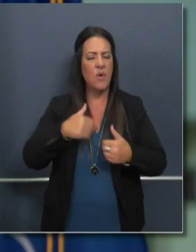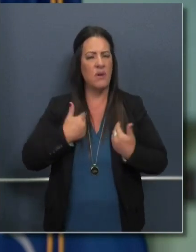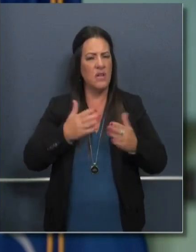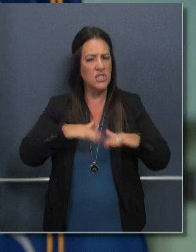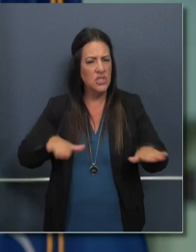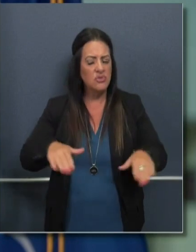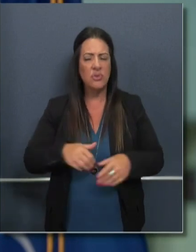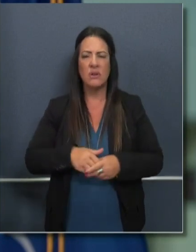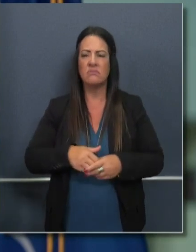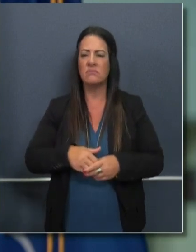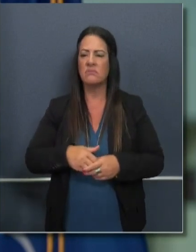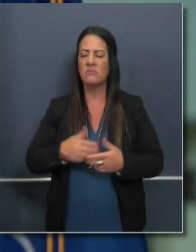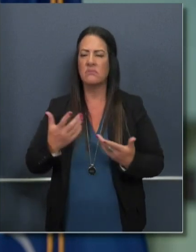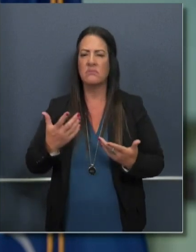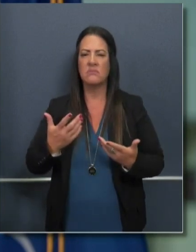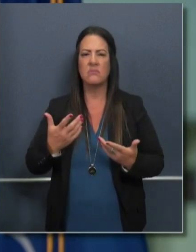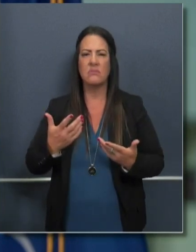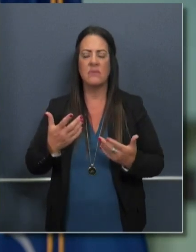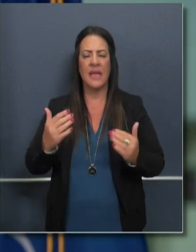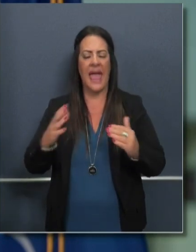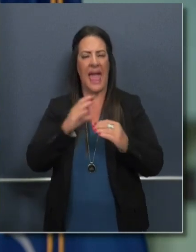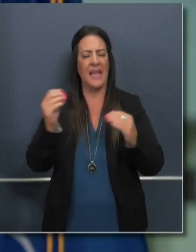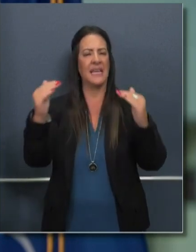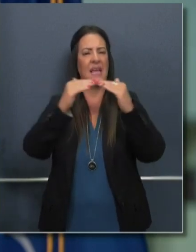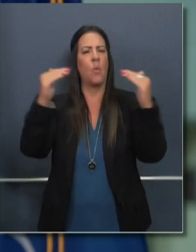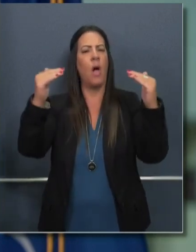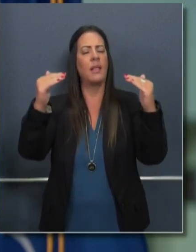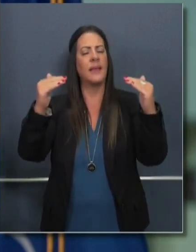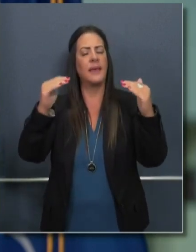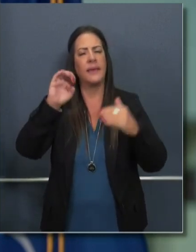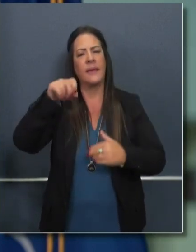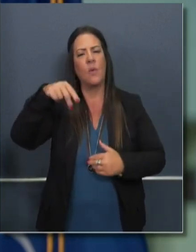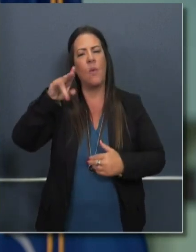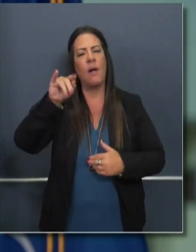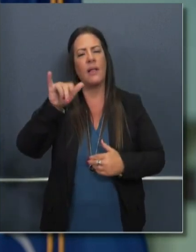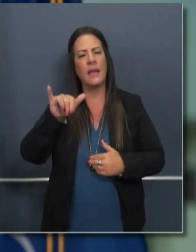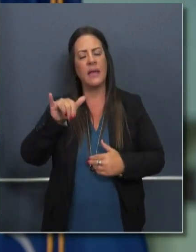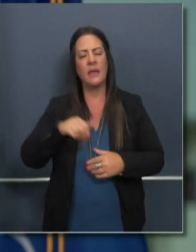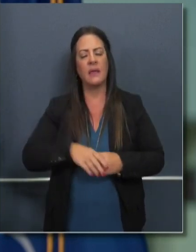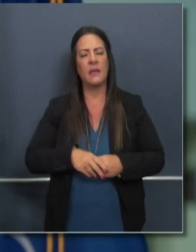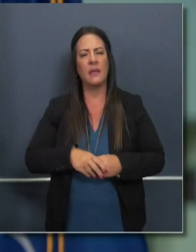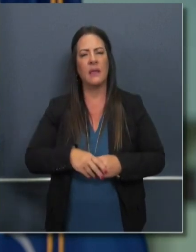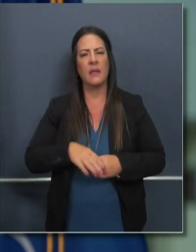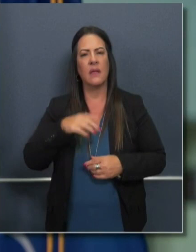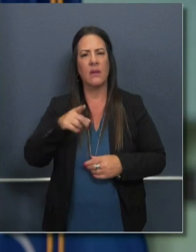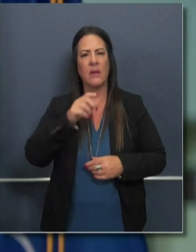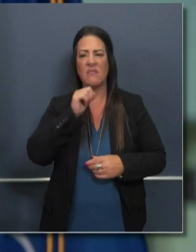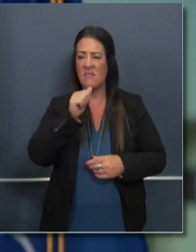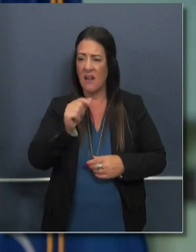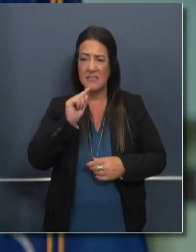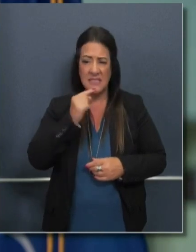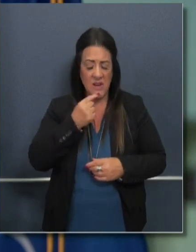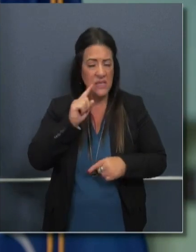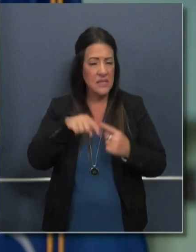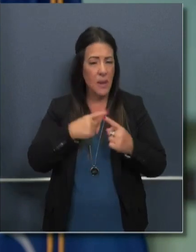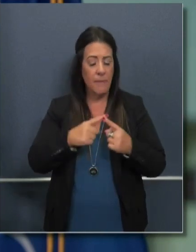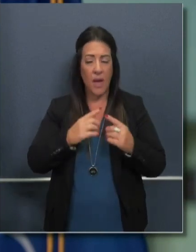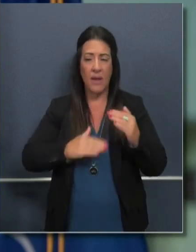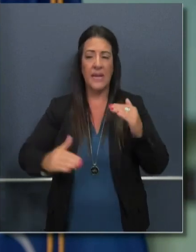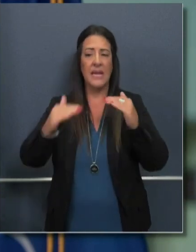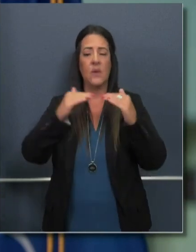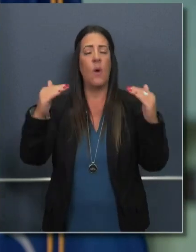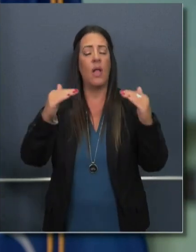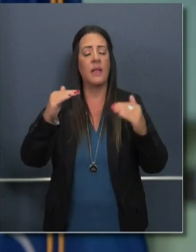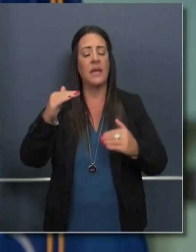of equality. And you're not going to be serious about equality in this state and nation. You're not serious about the cause of